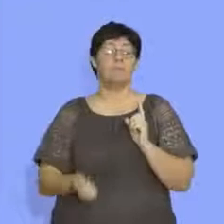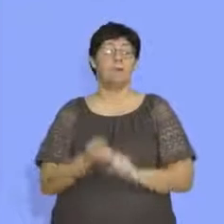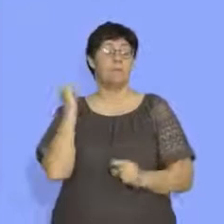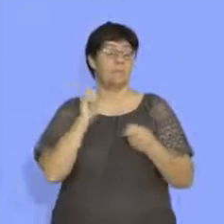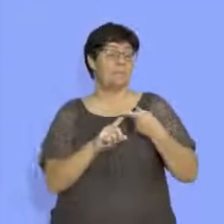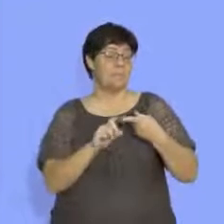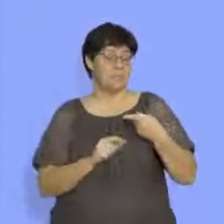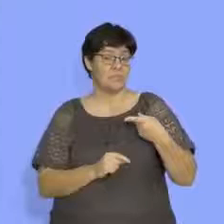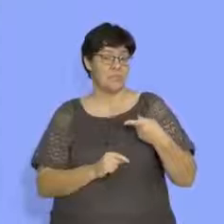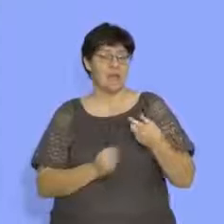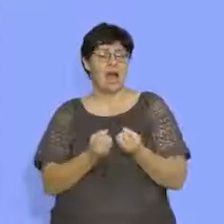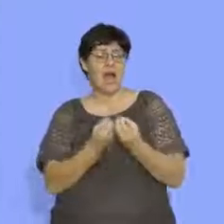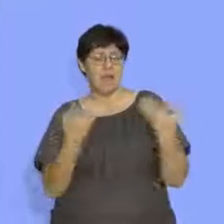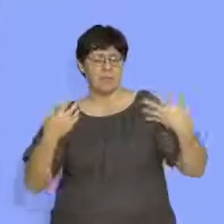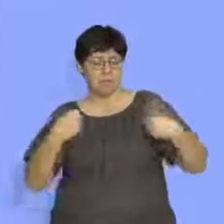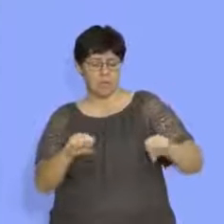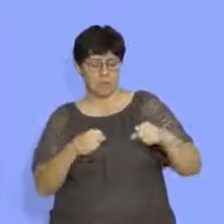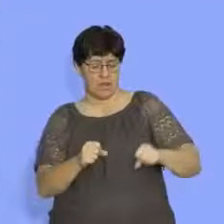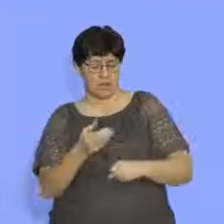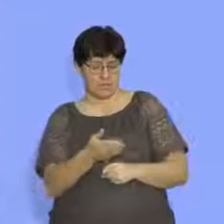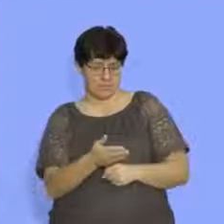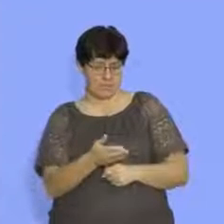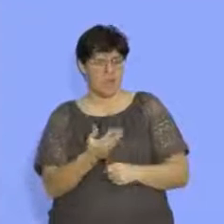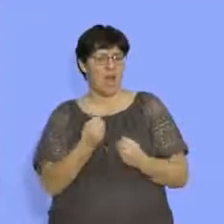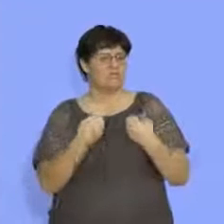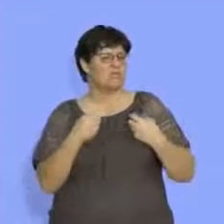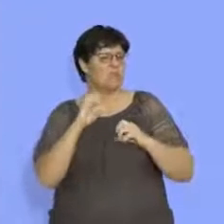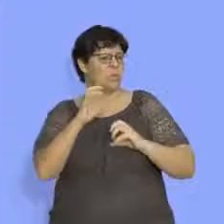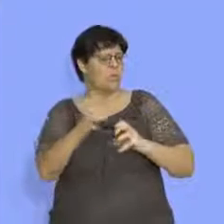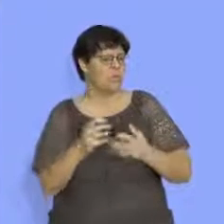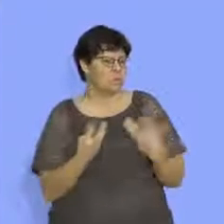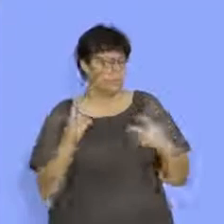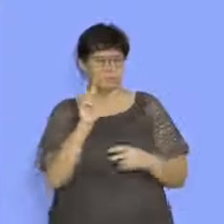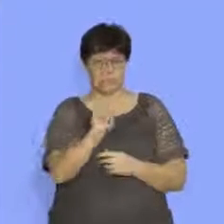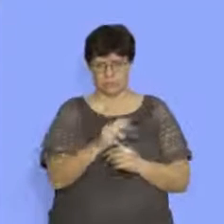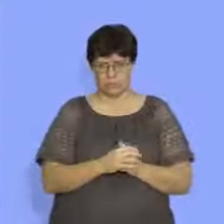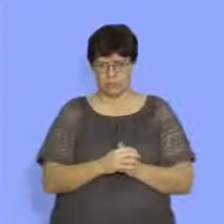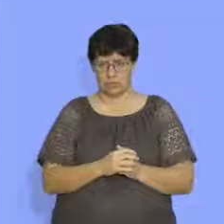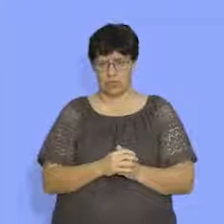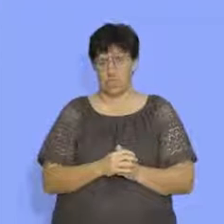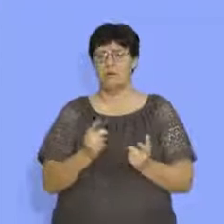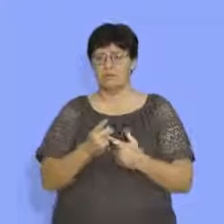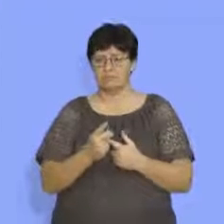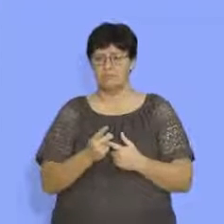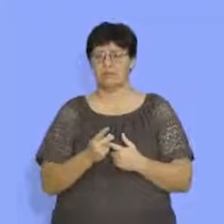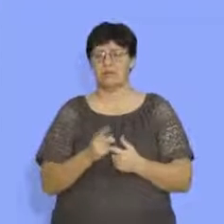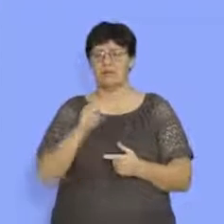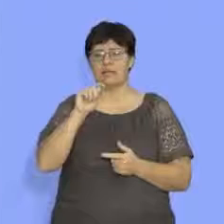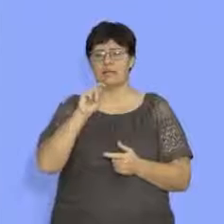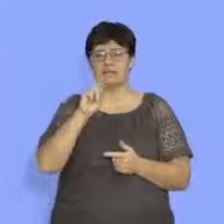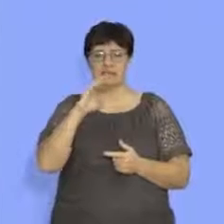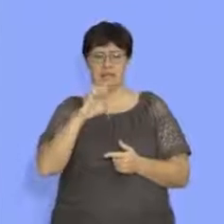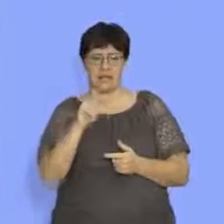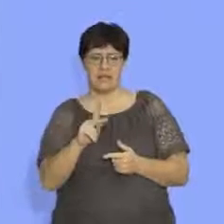determine firstly how many motorbikes, remember motorbikes have 2 wheels, and how many